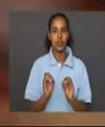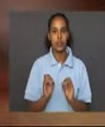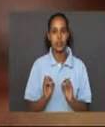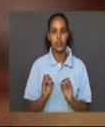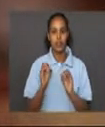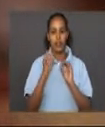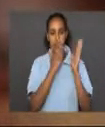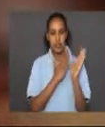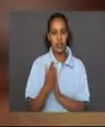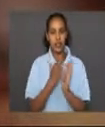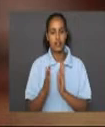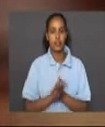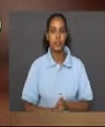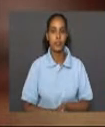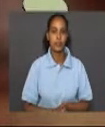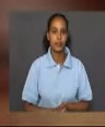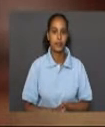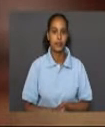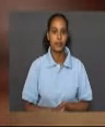Students, let's get ready.